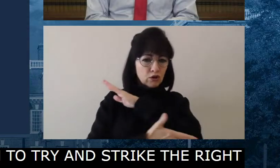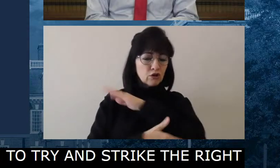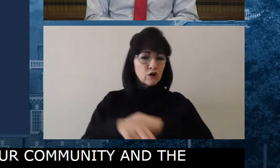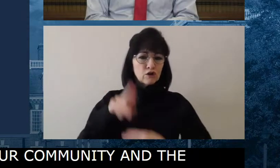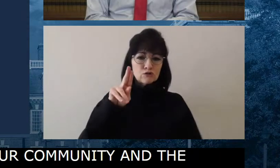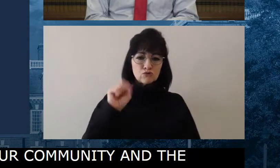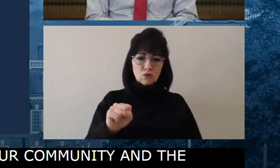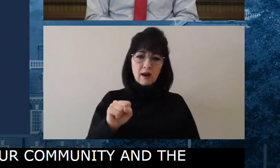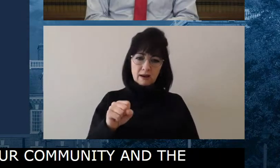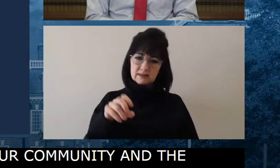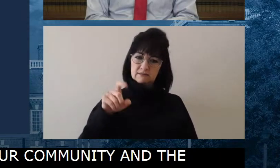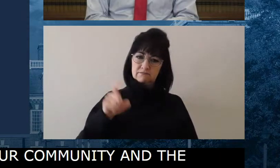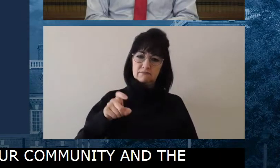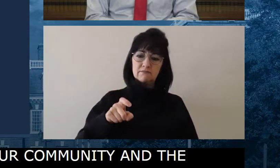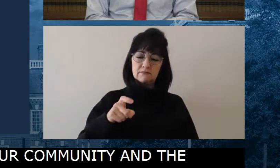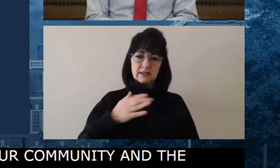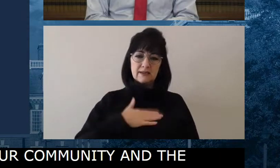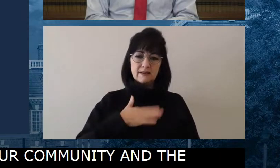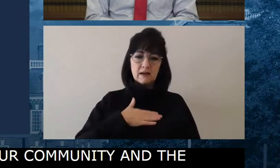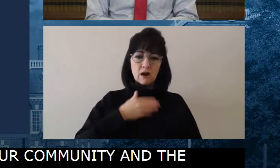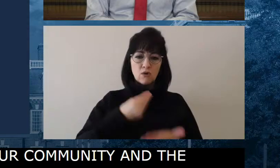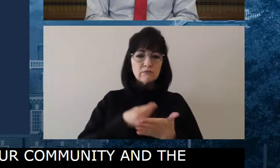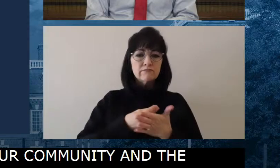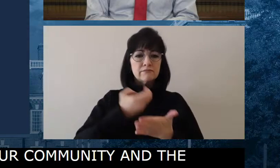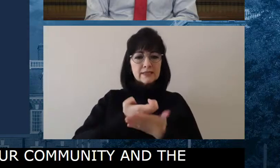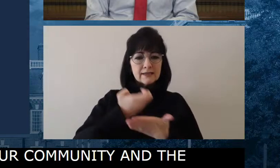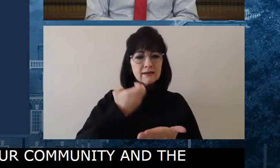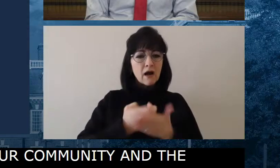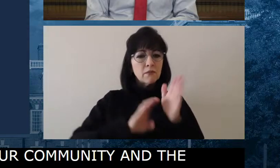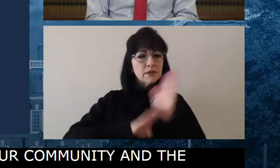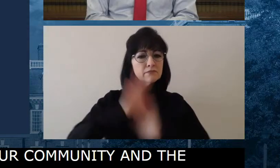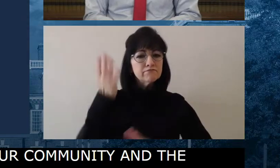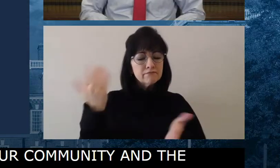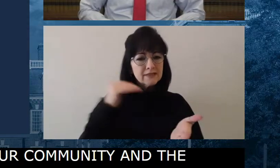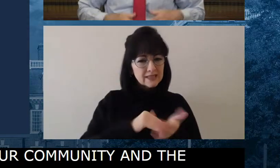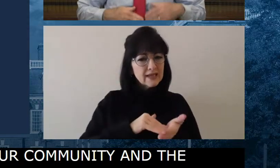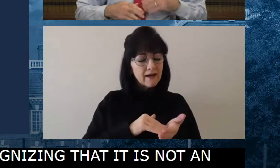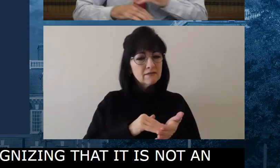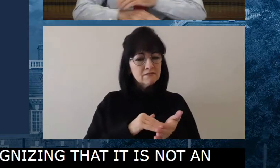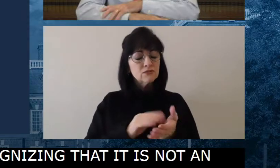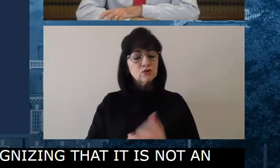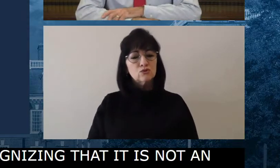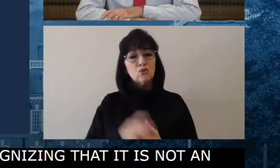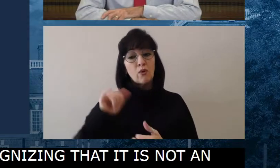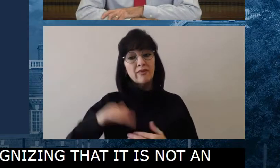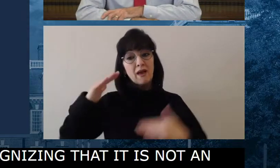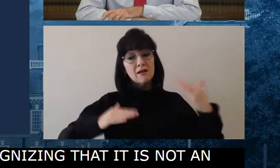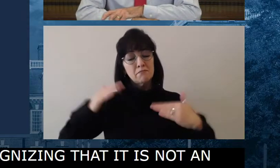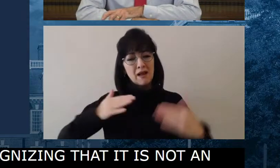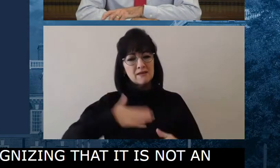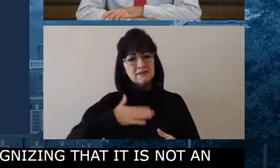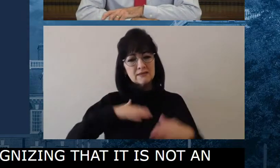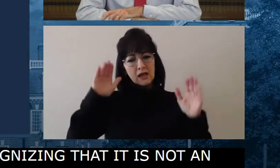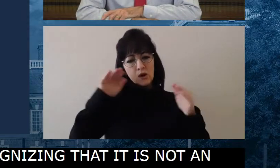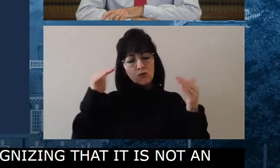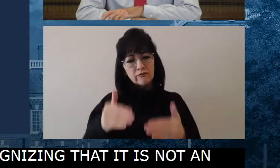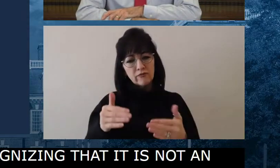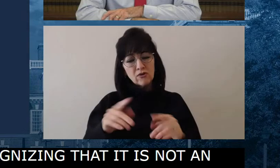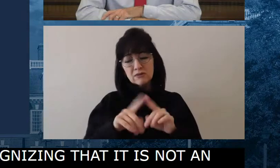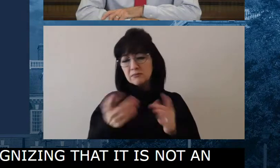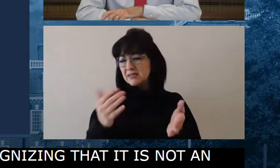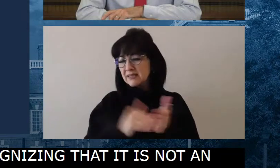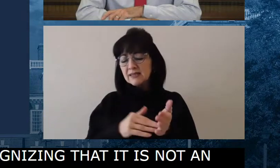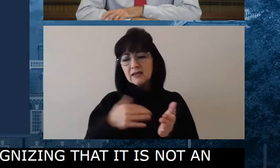and that's been our focus from the beginning. And so today we remember those that we've lost. We pray for them and